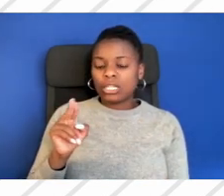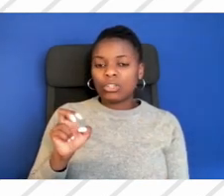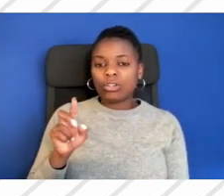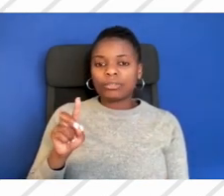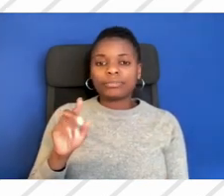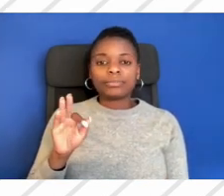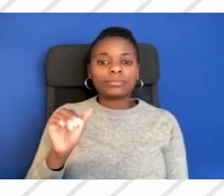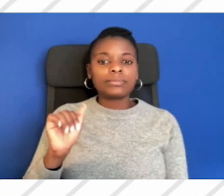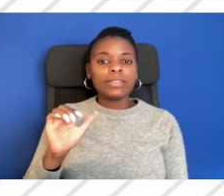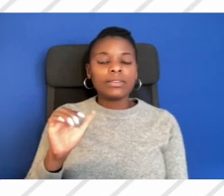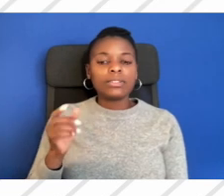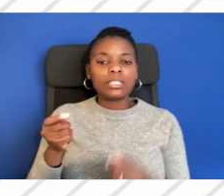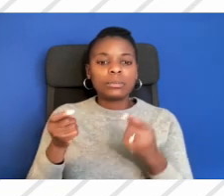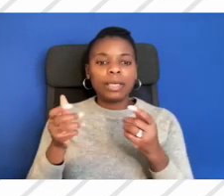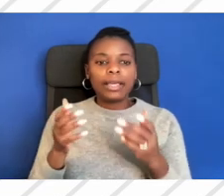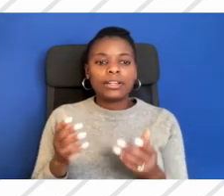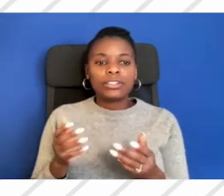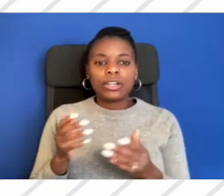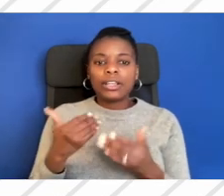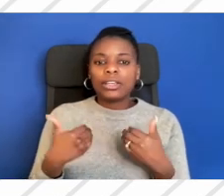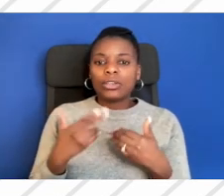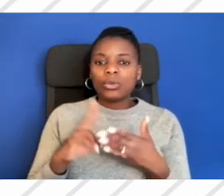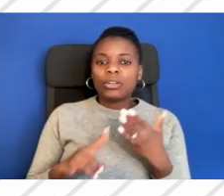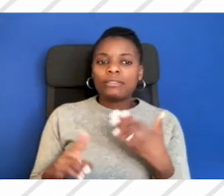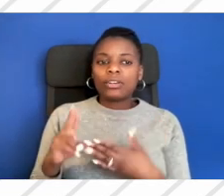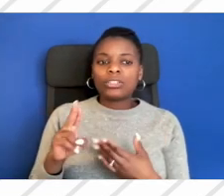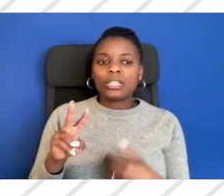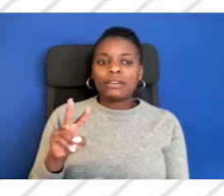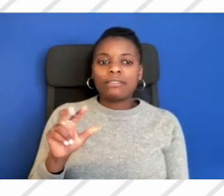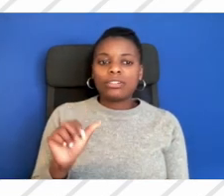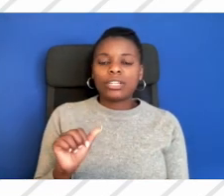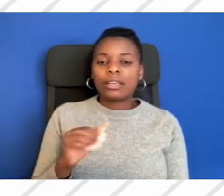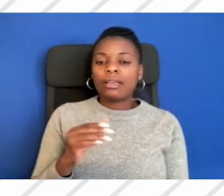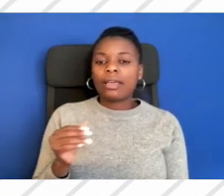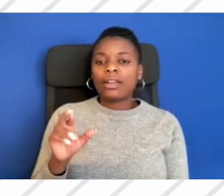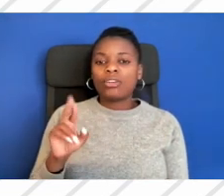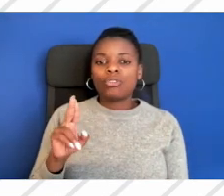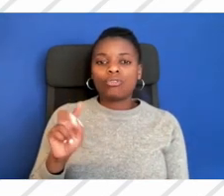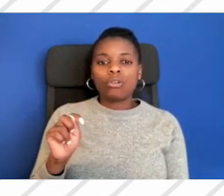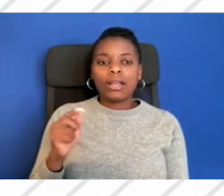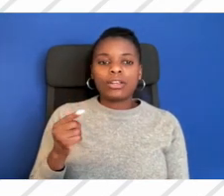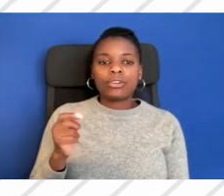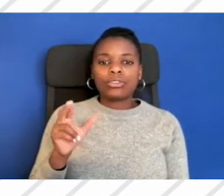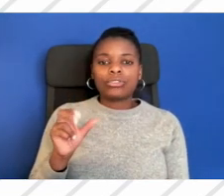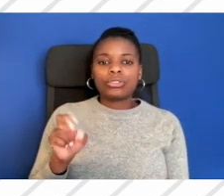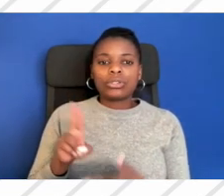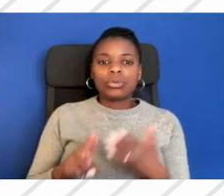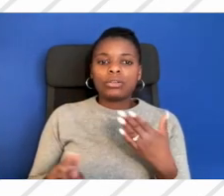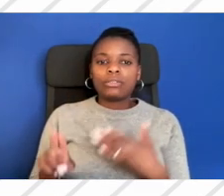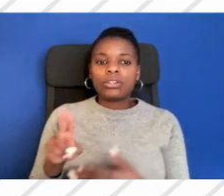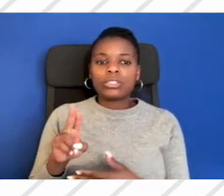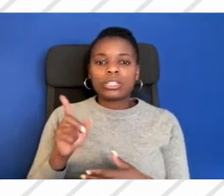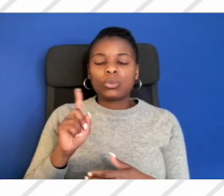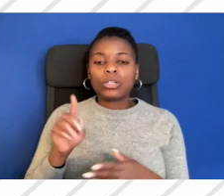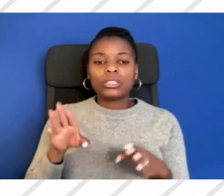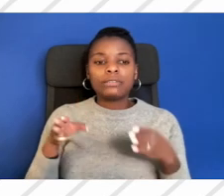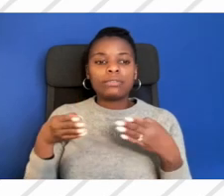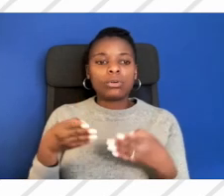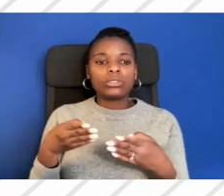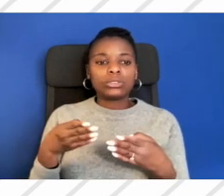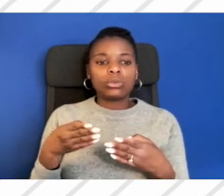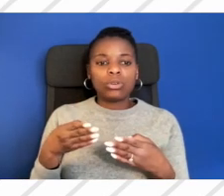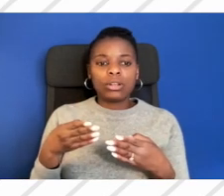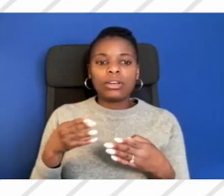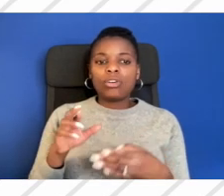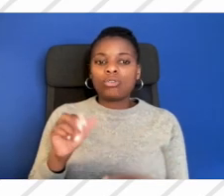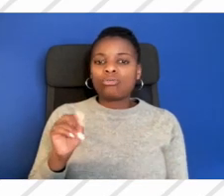Virginia and Rutgers University, where she cultivated her research skills with a focus on issues of racial equity, identity, and positive youth development. And